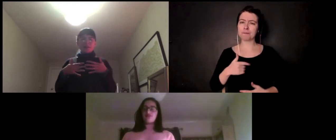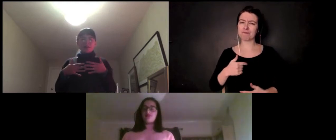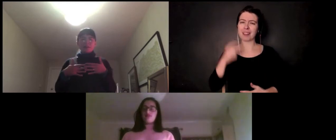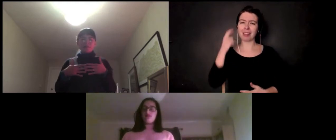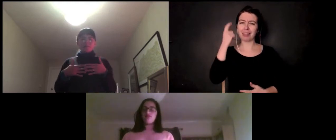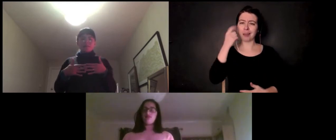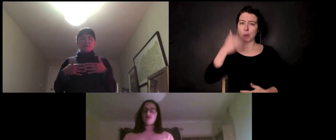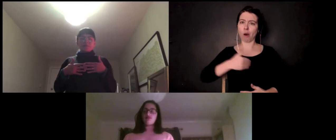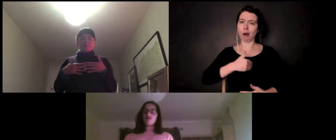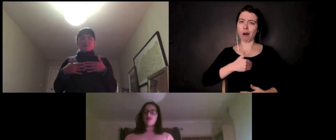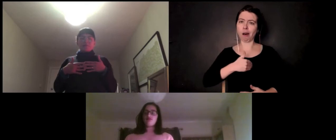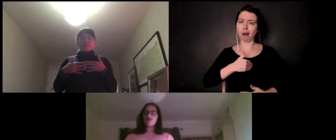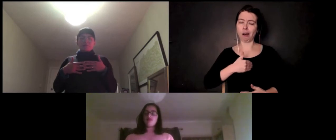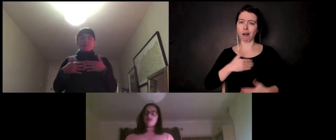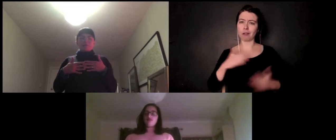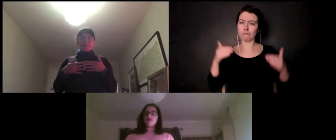space.